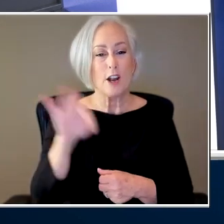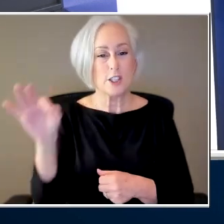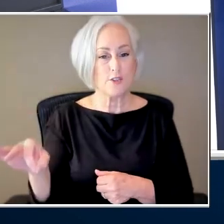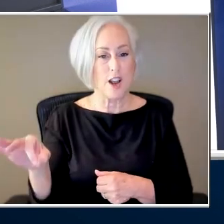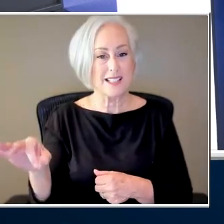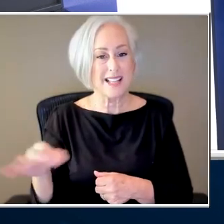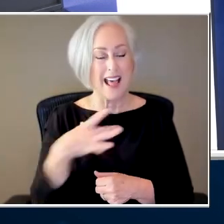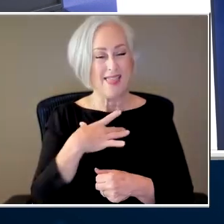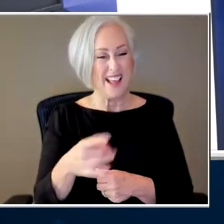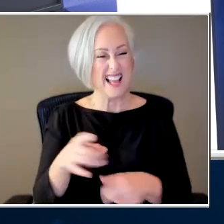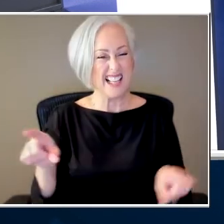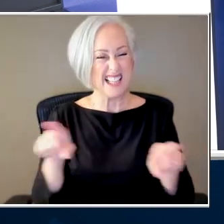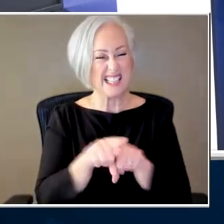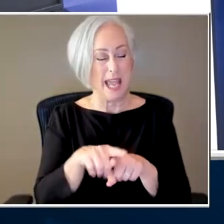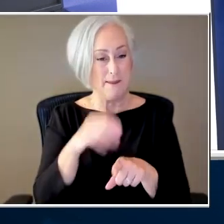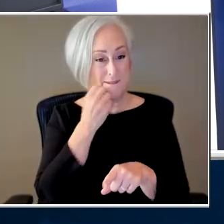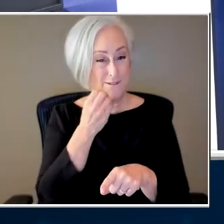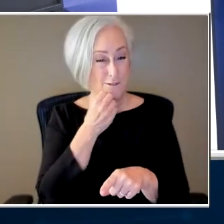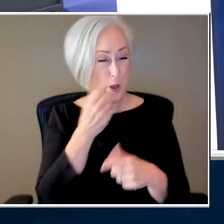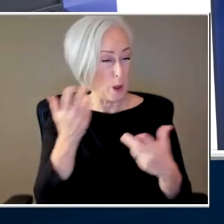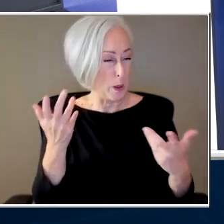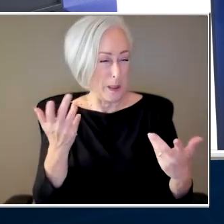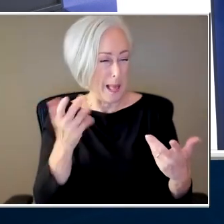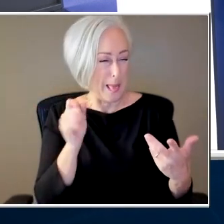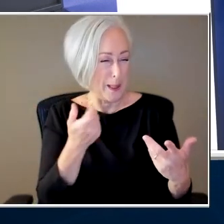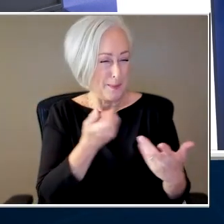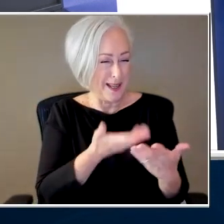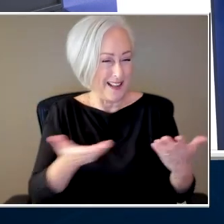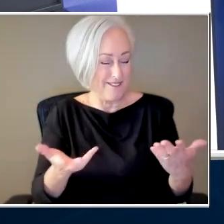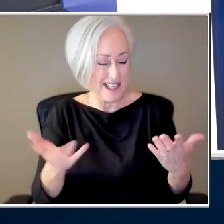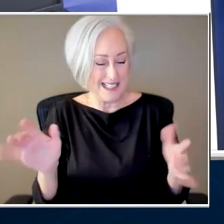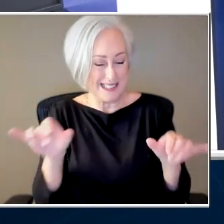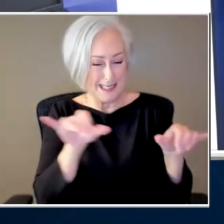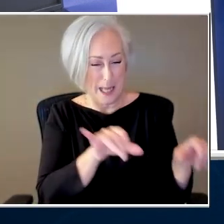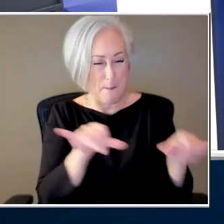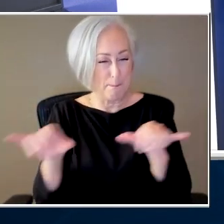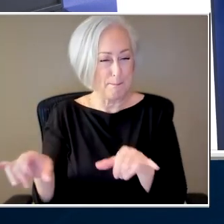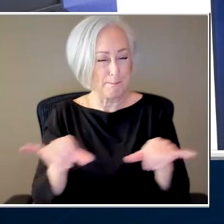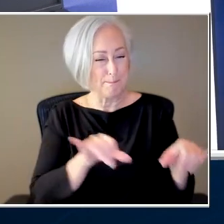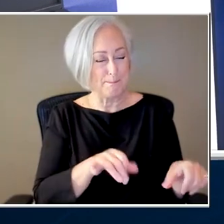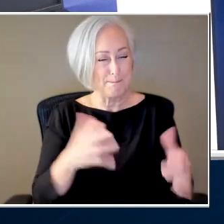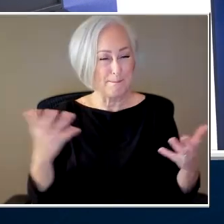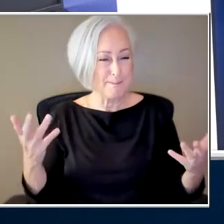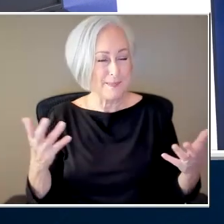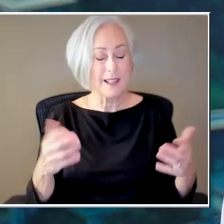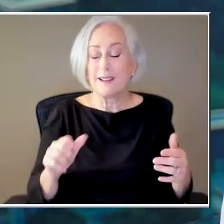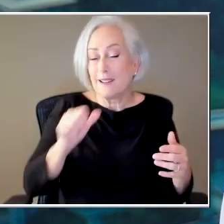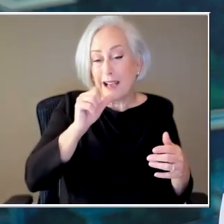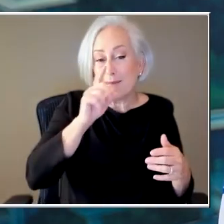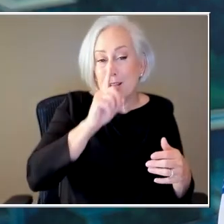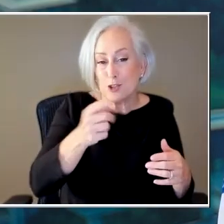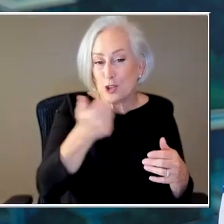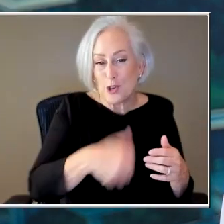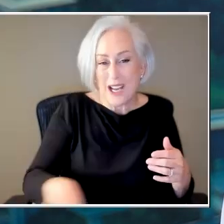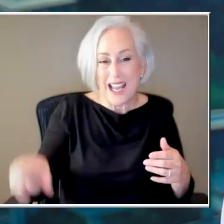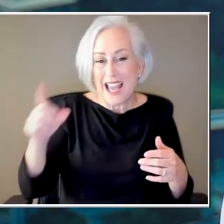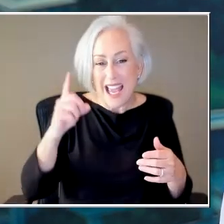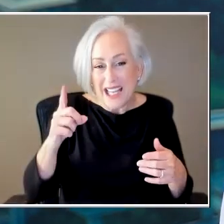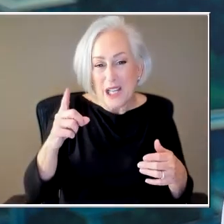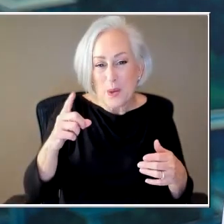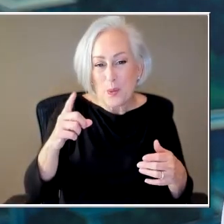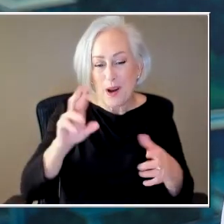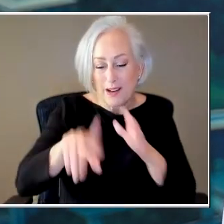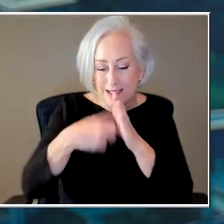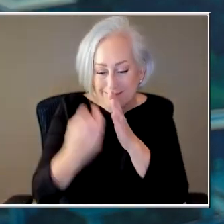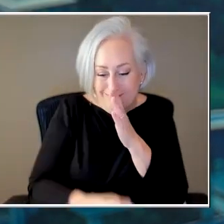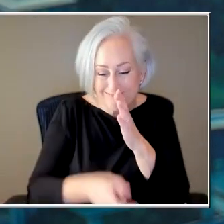of things, and little nuances that they found that they like, little things. I'm not sure that anybody's delved into the